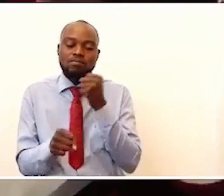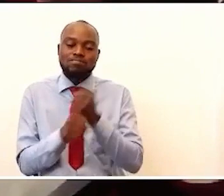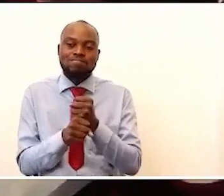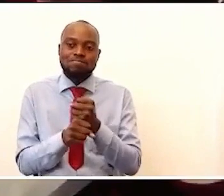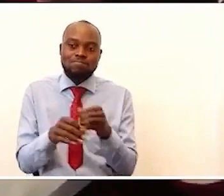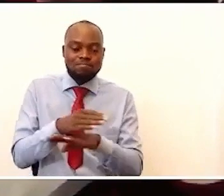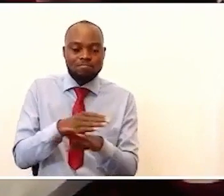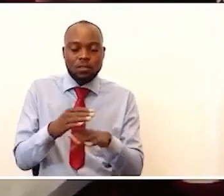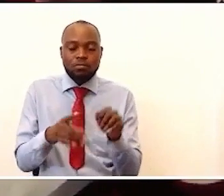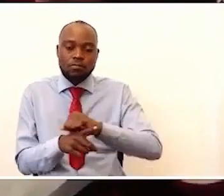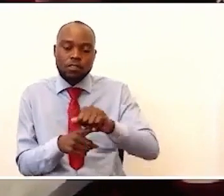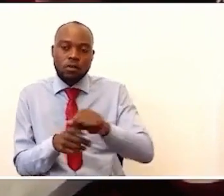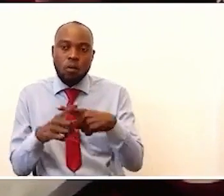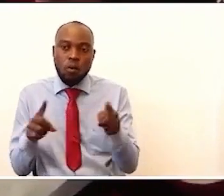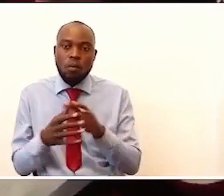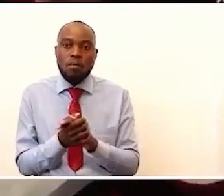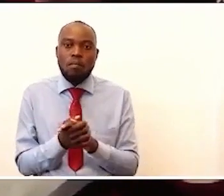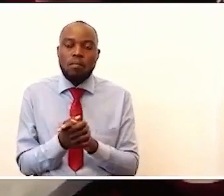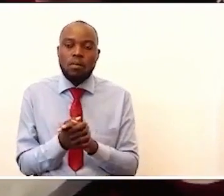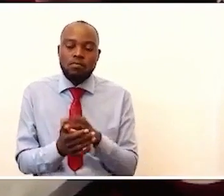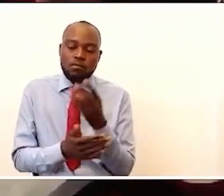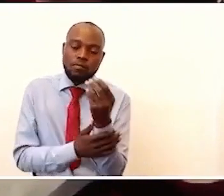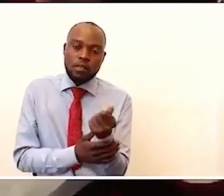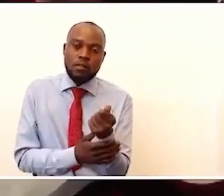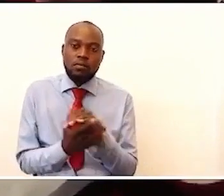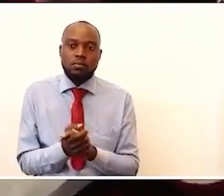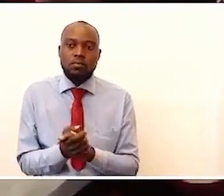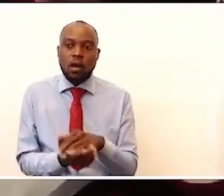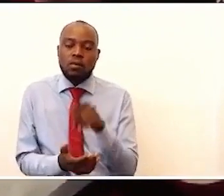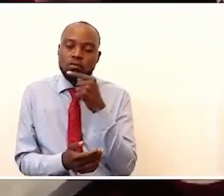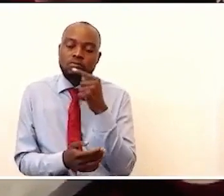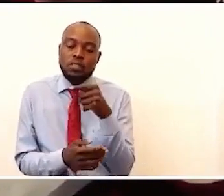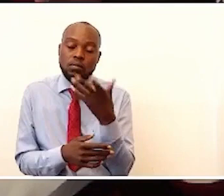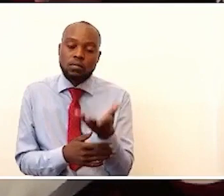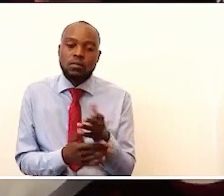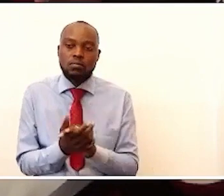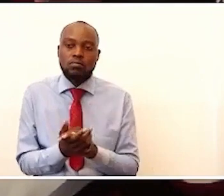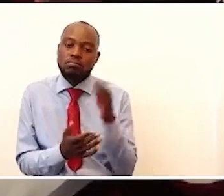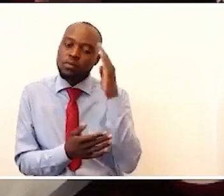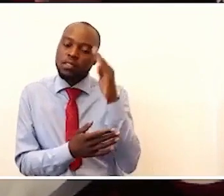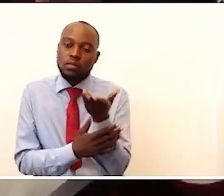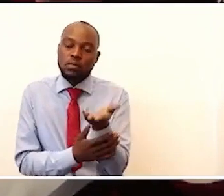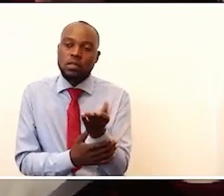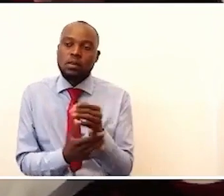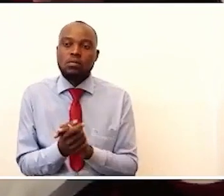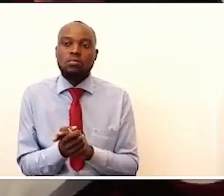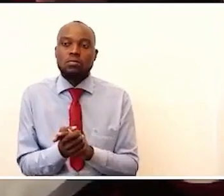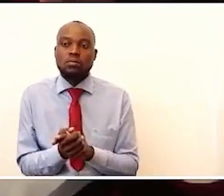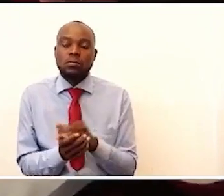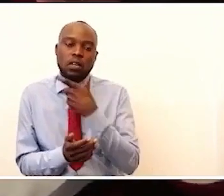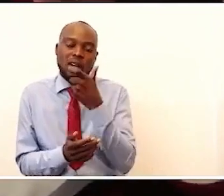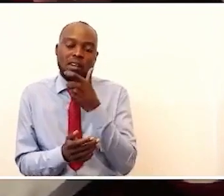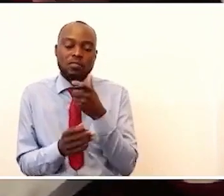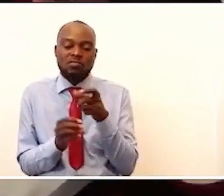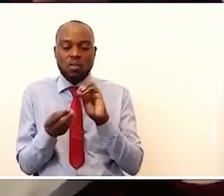chapter on trade and finance? Don mentioned in his presentation issues to do with